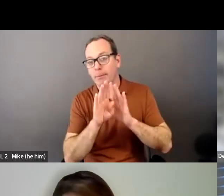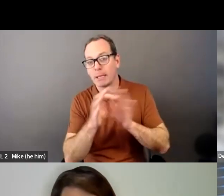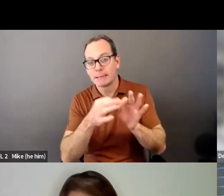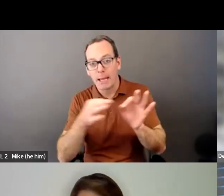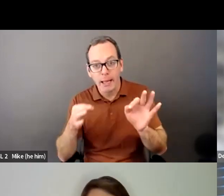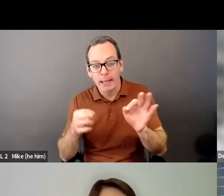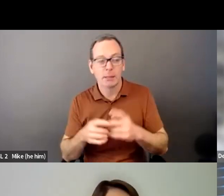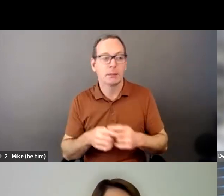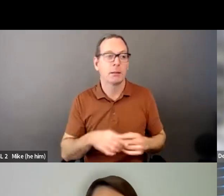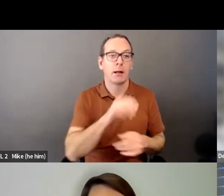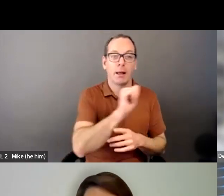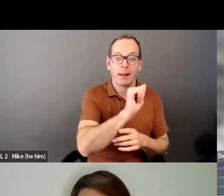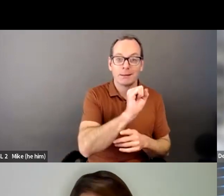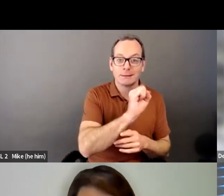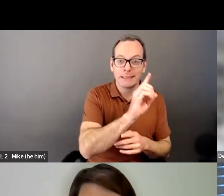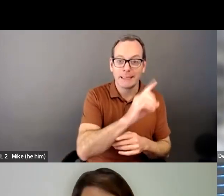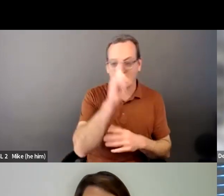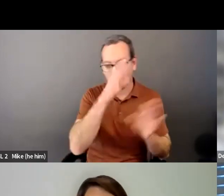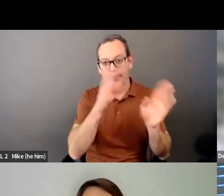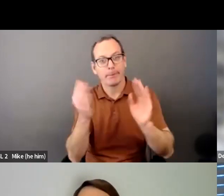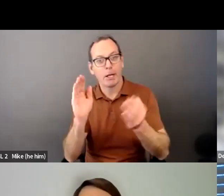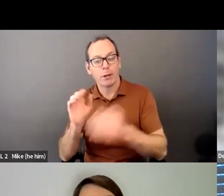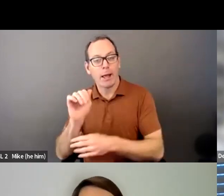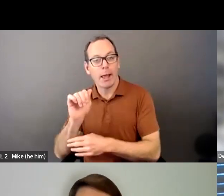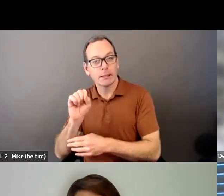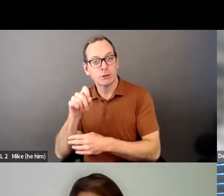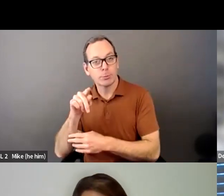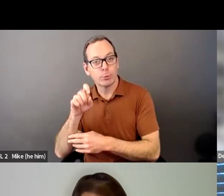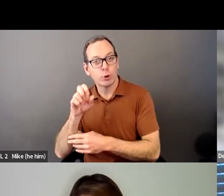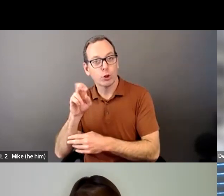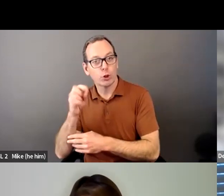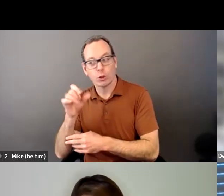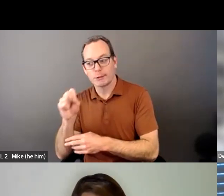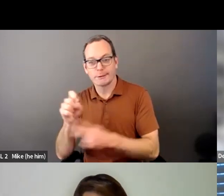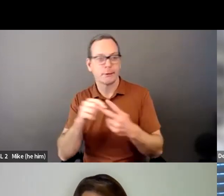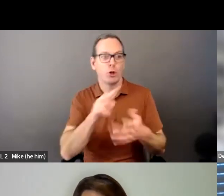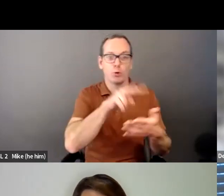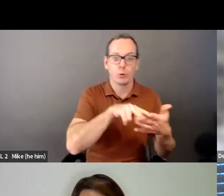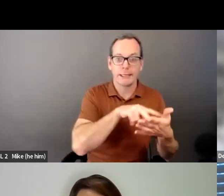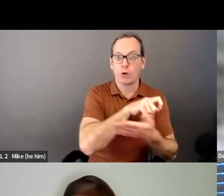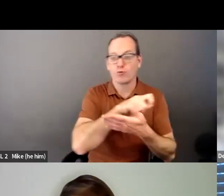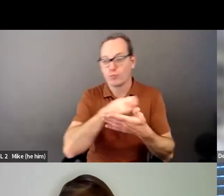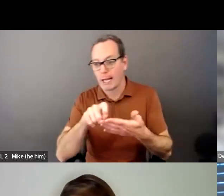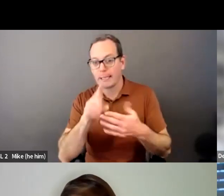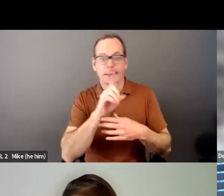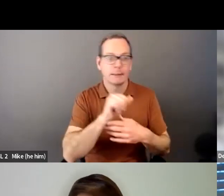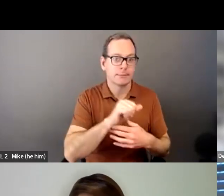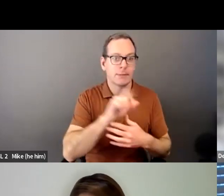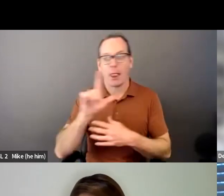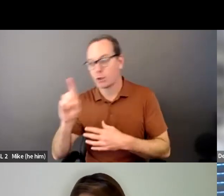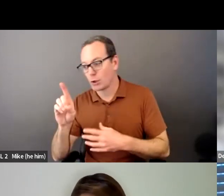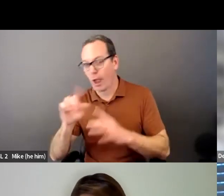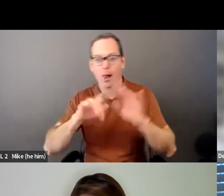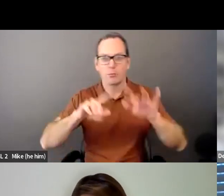versus Asperger's versus reading and writing disabilities, right? All of those are very different. And they don't seem to understand